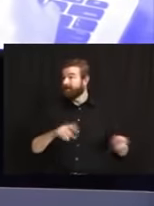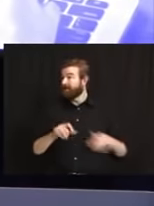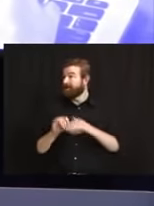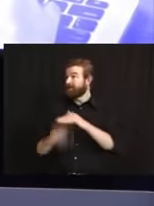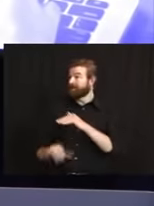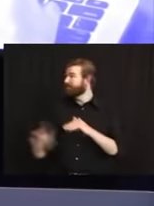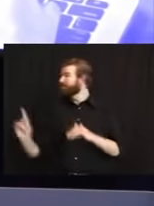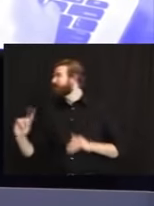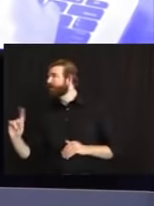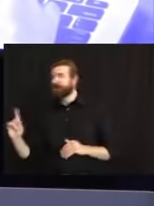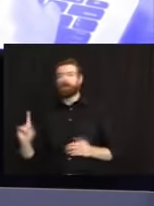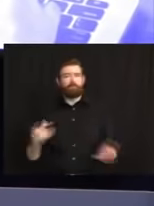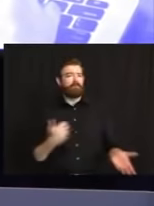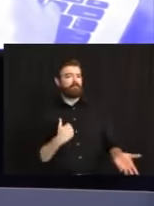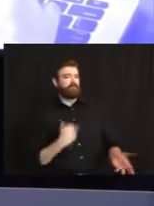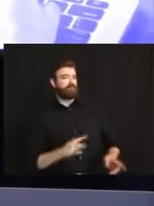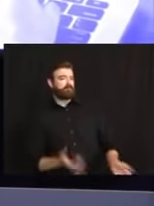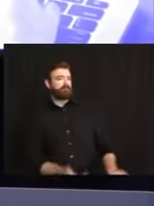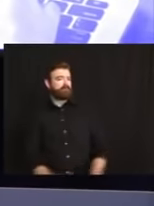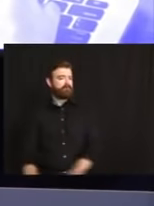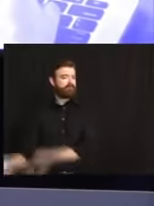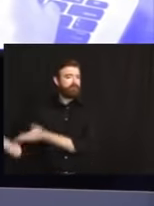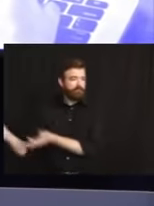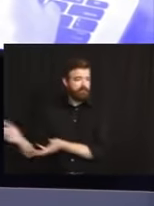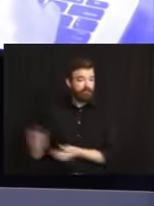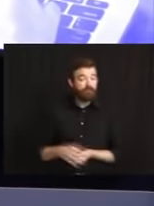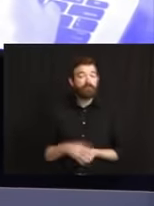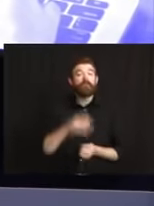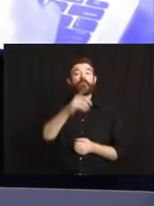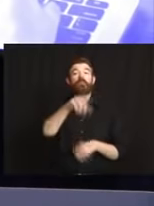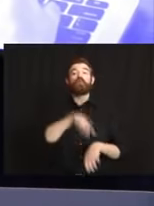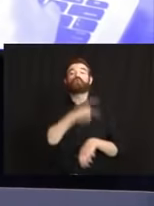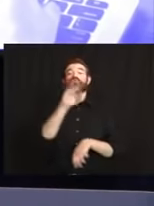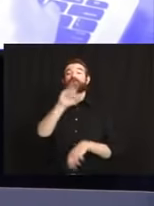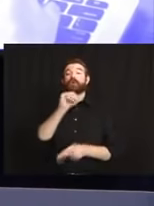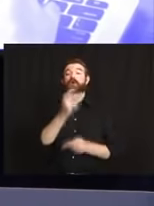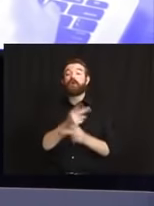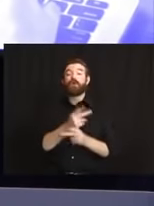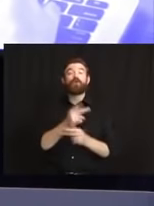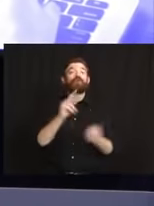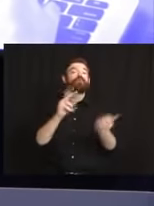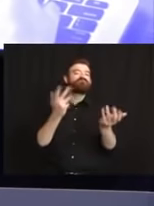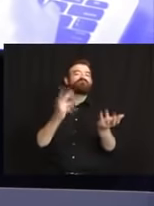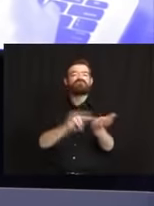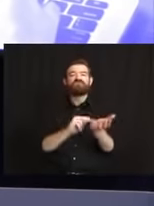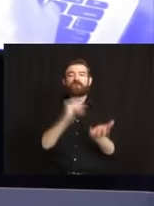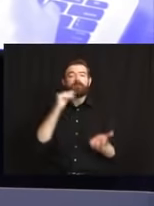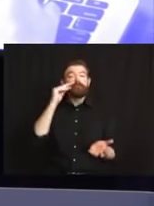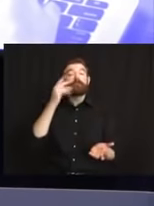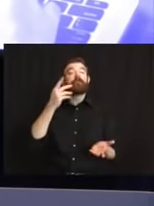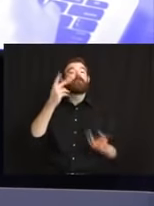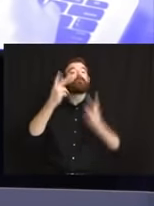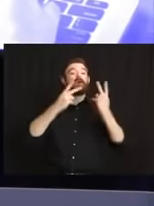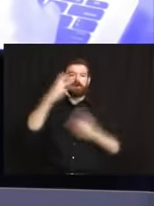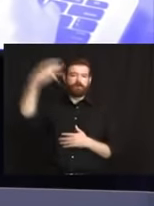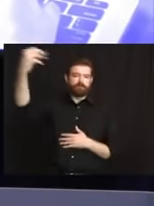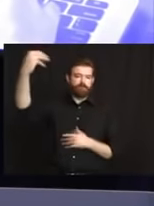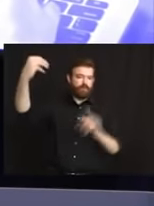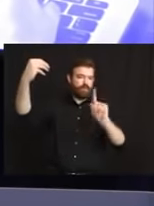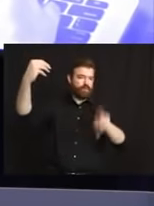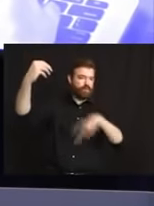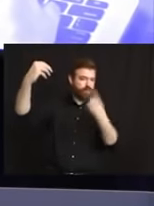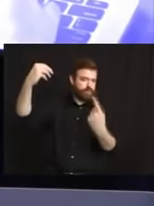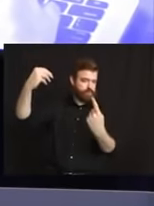the visitation, as you know, is outdoors for those individuals that are not COVID positive, and